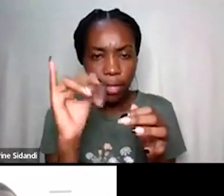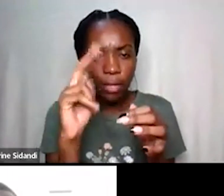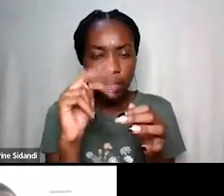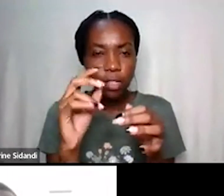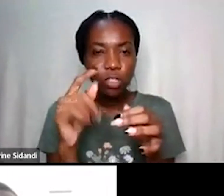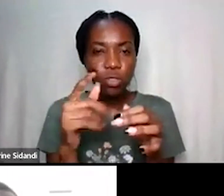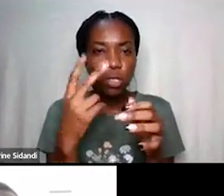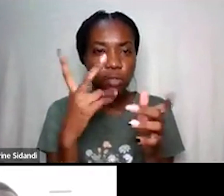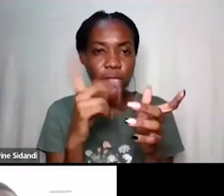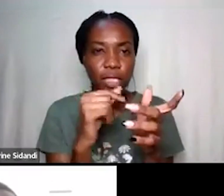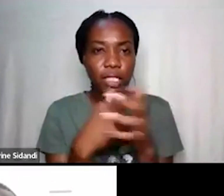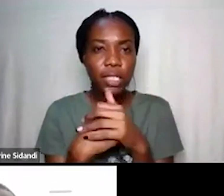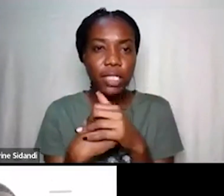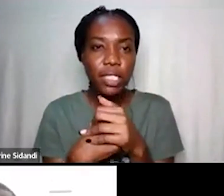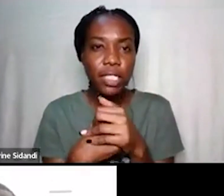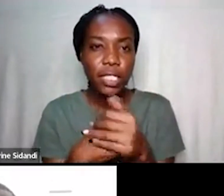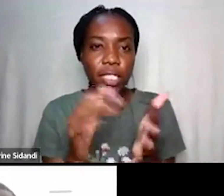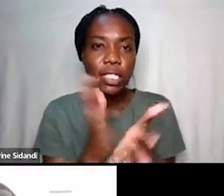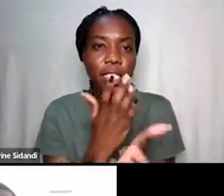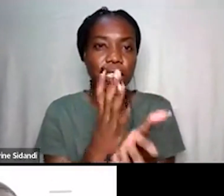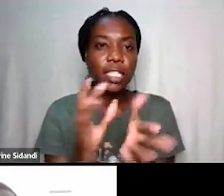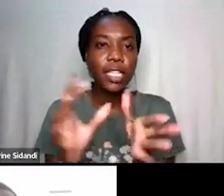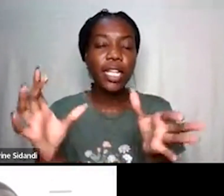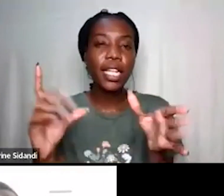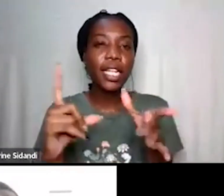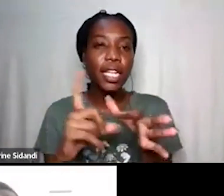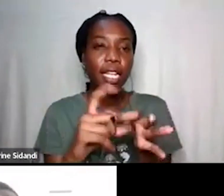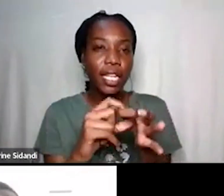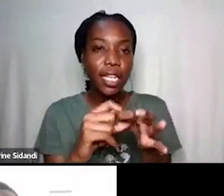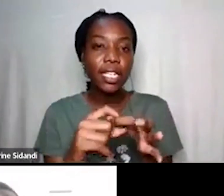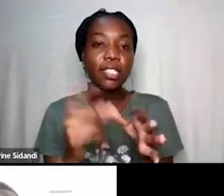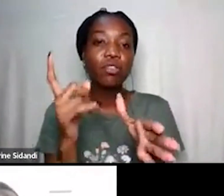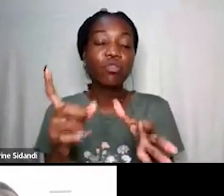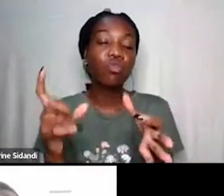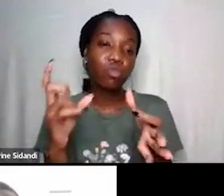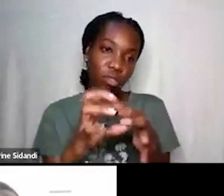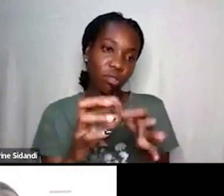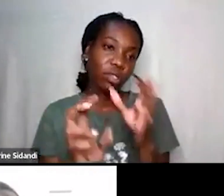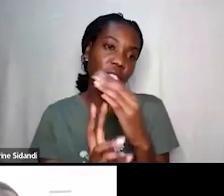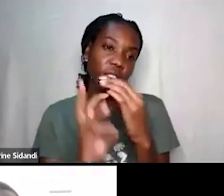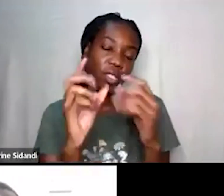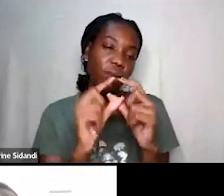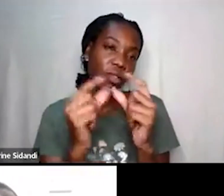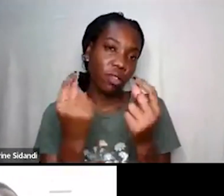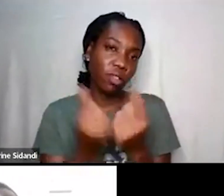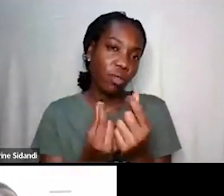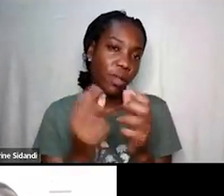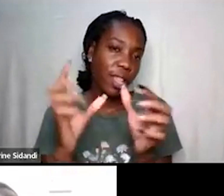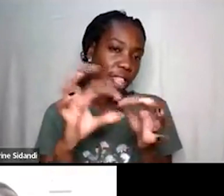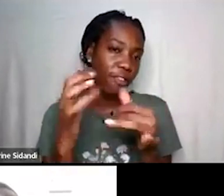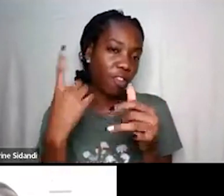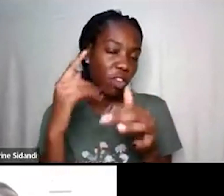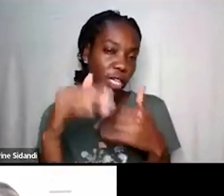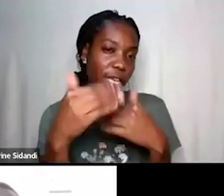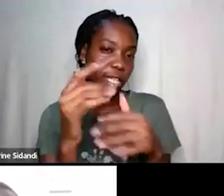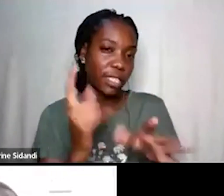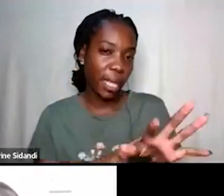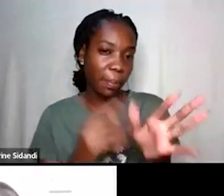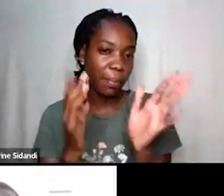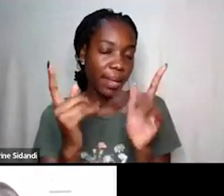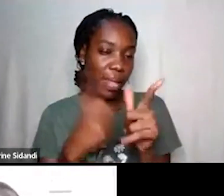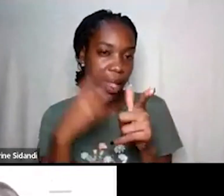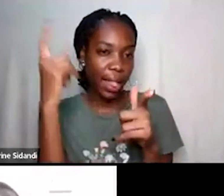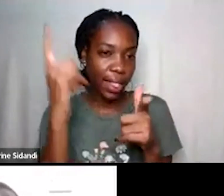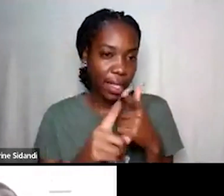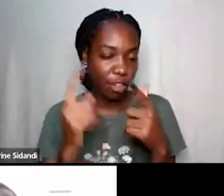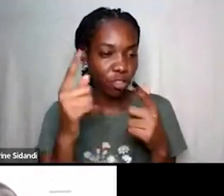You have shared the link. Please join our WhatsApp group for ease of access of the link for next time. And then you